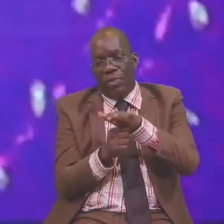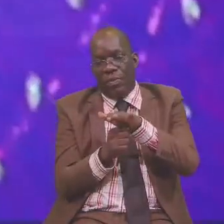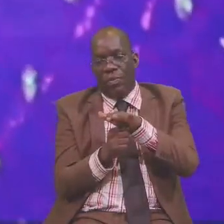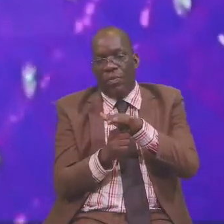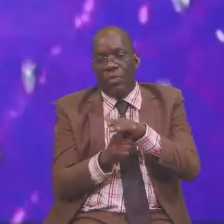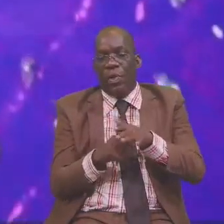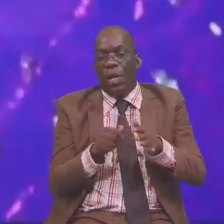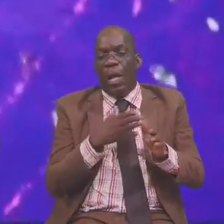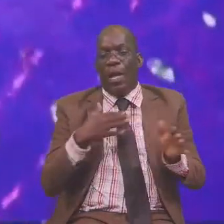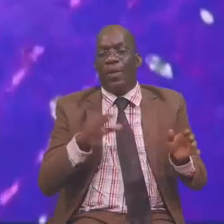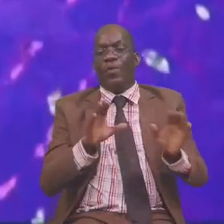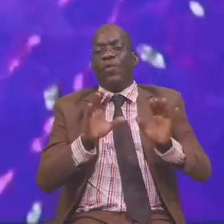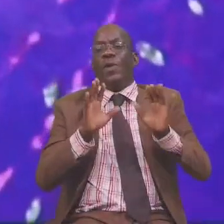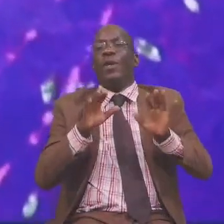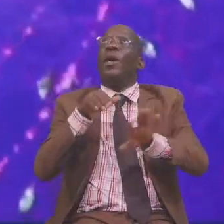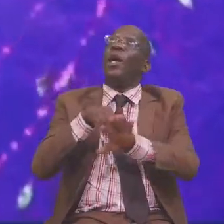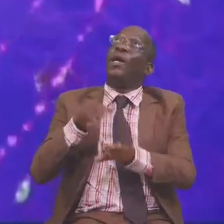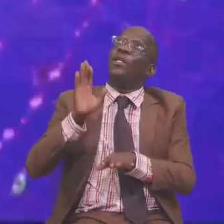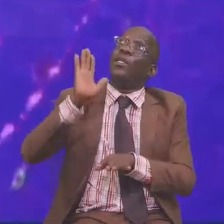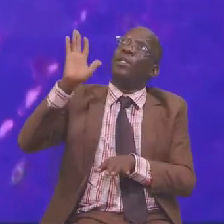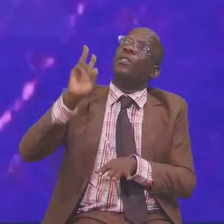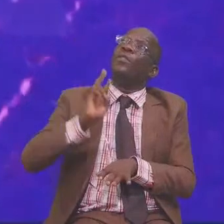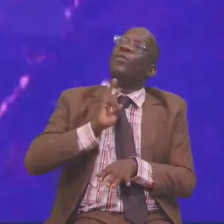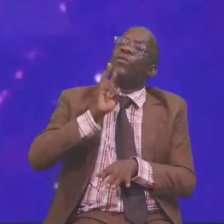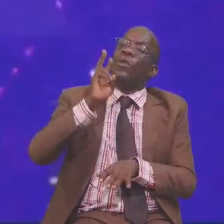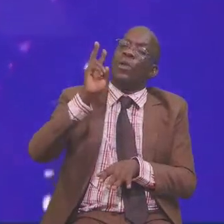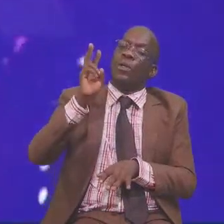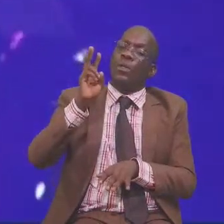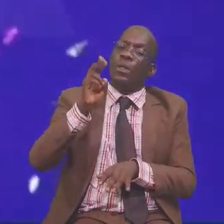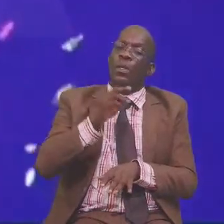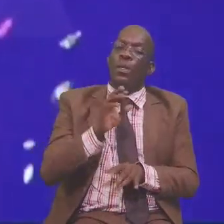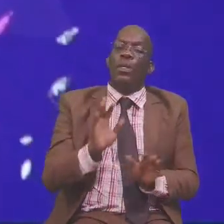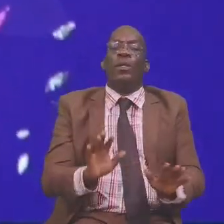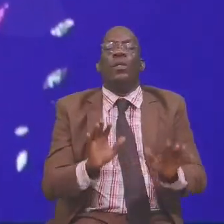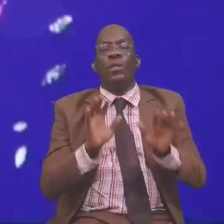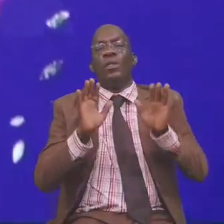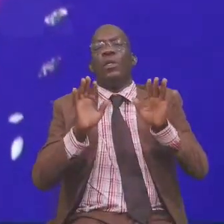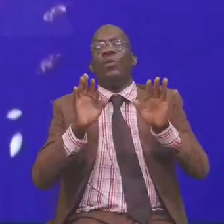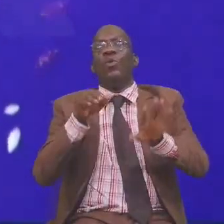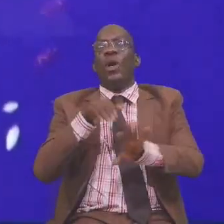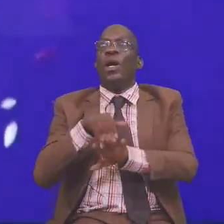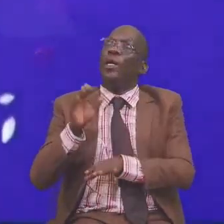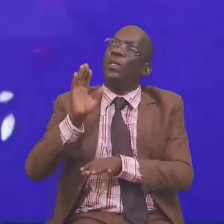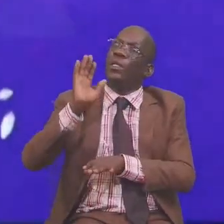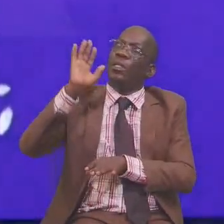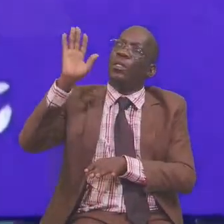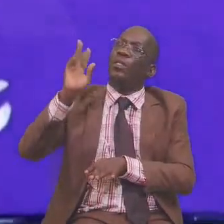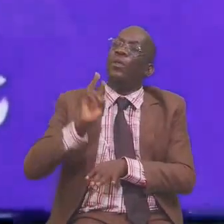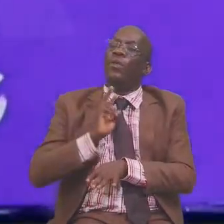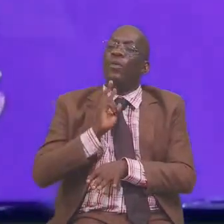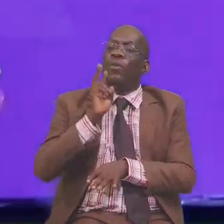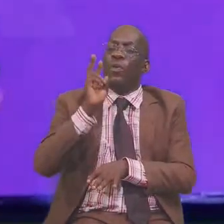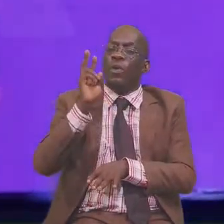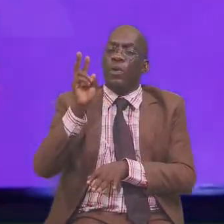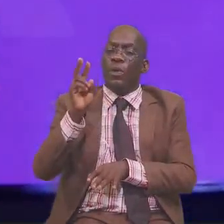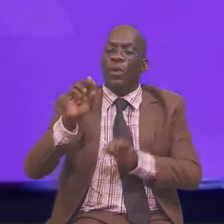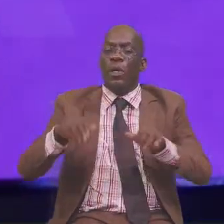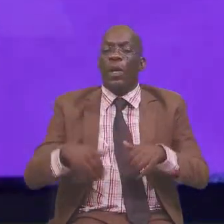It trembles at his voice, it trembles at his voice.